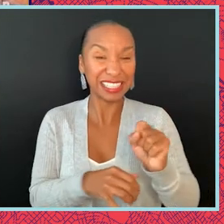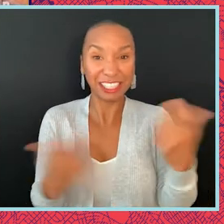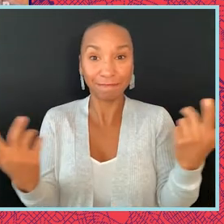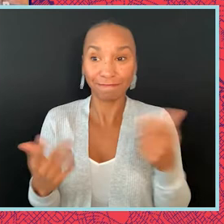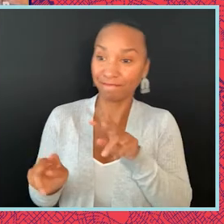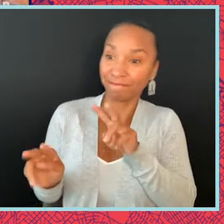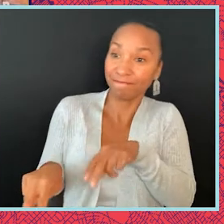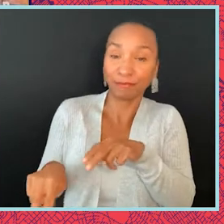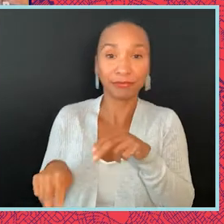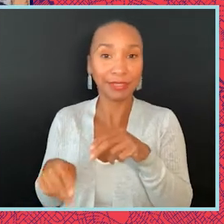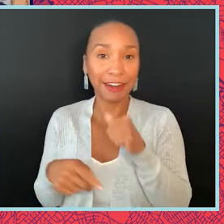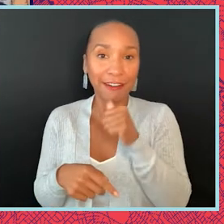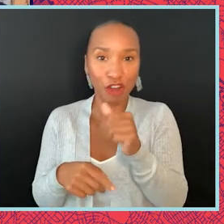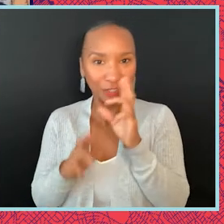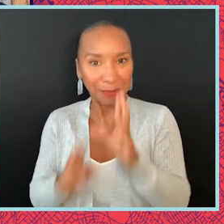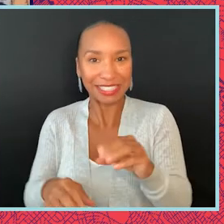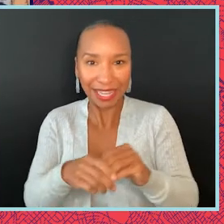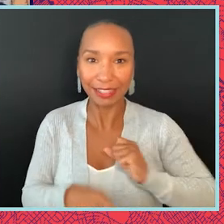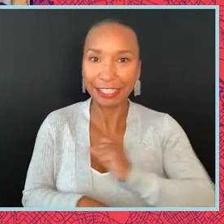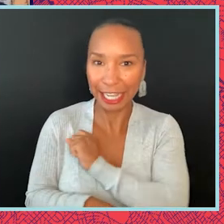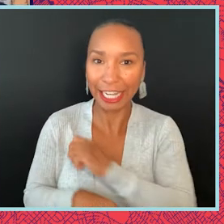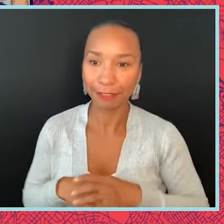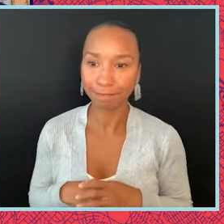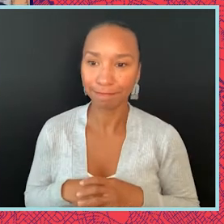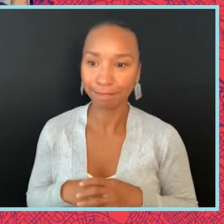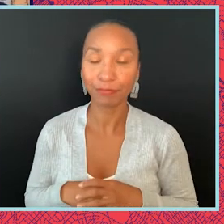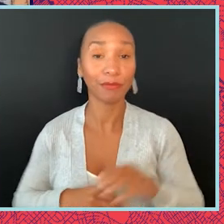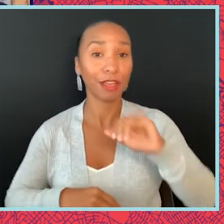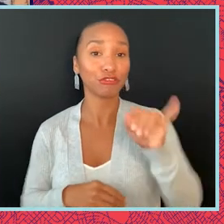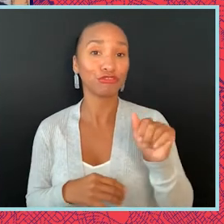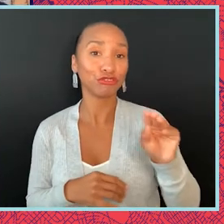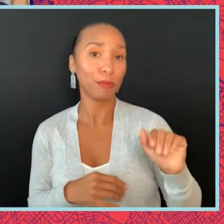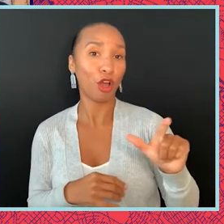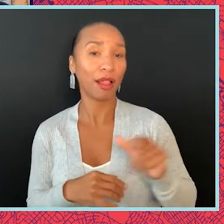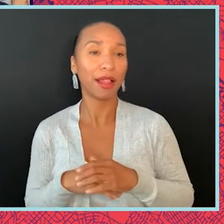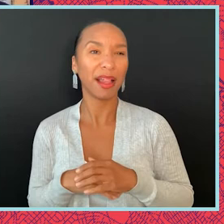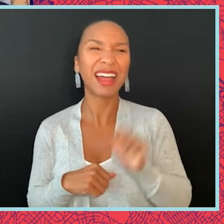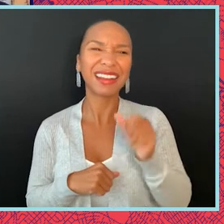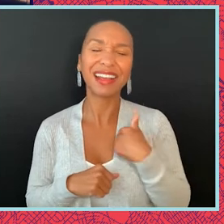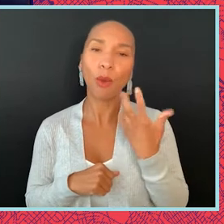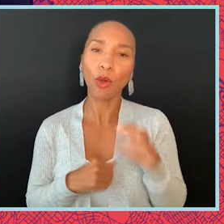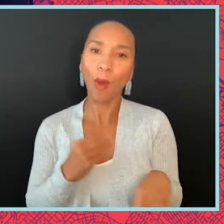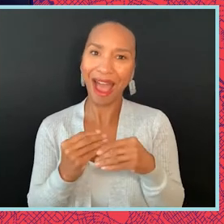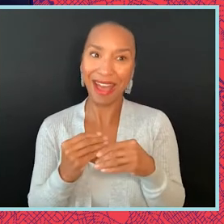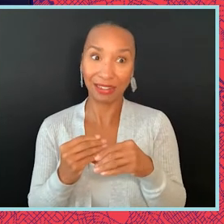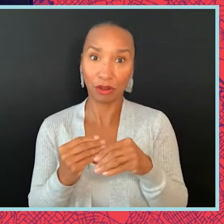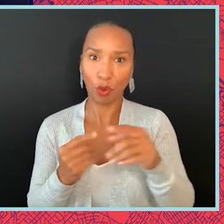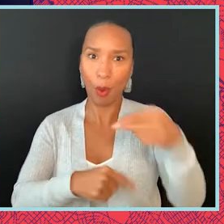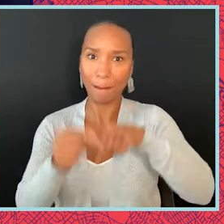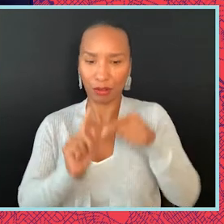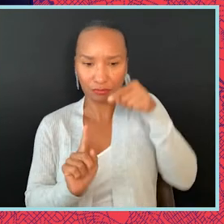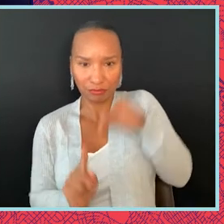due in our Senate. And if I can add to that, I mean, it to bring it back to like racism